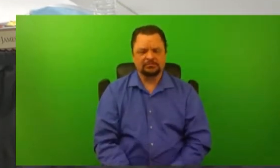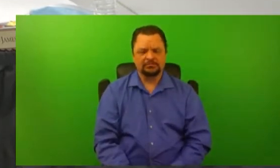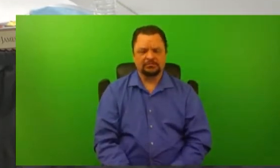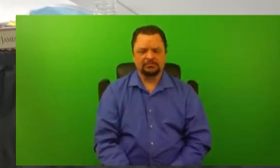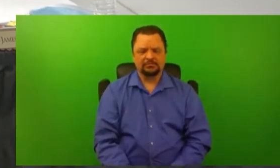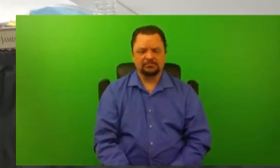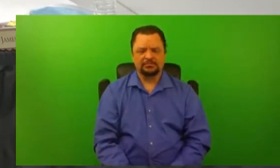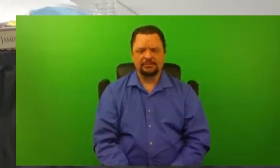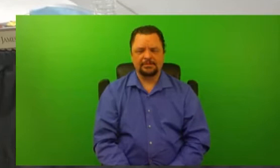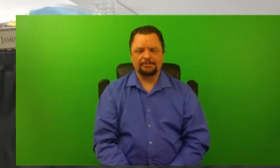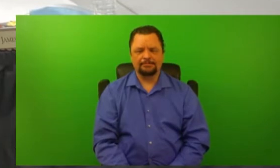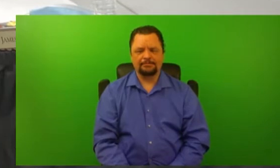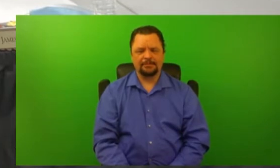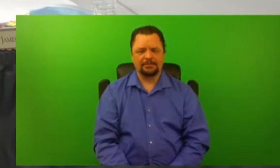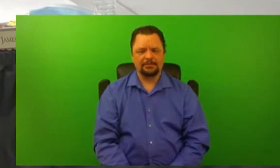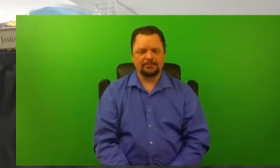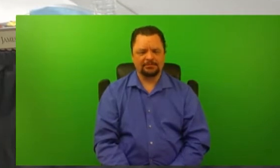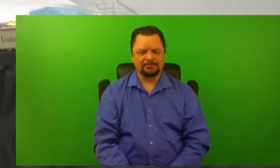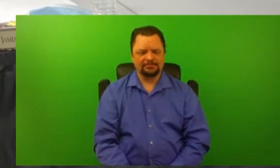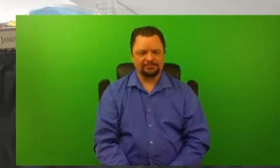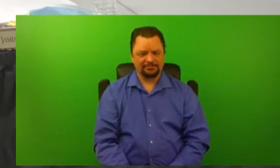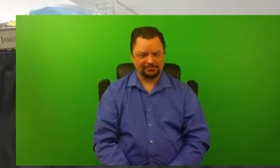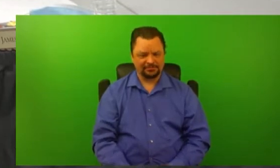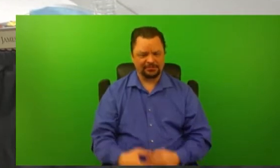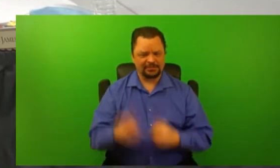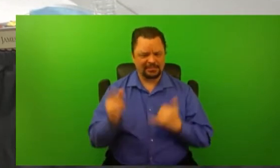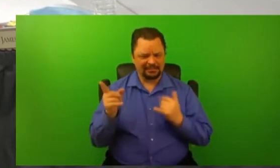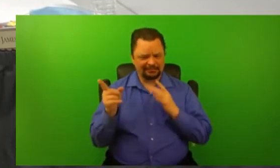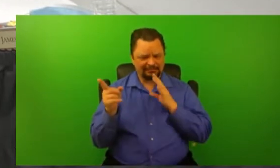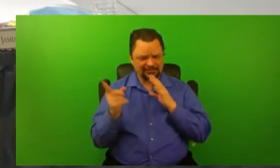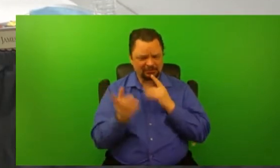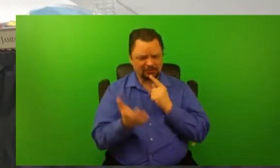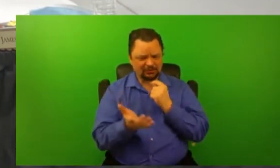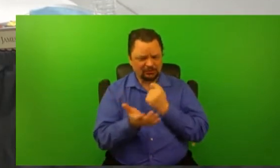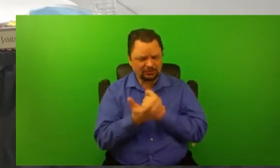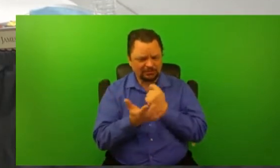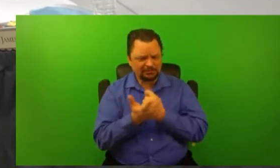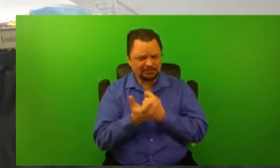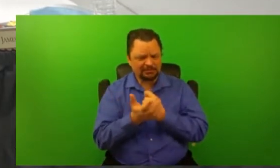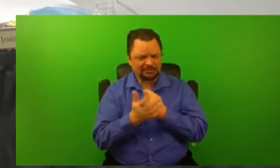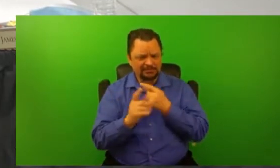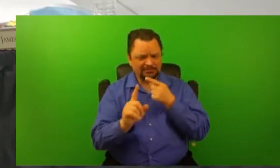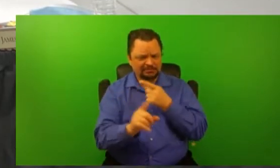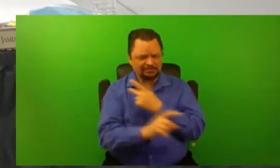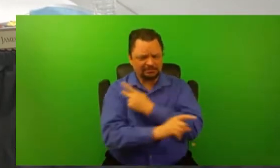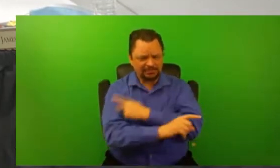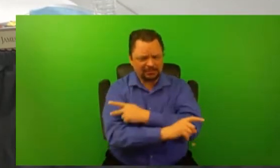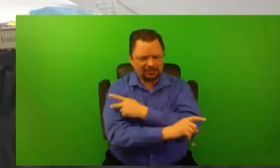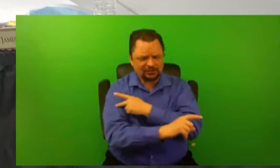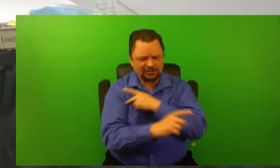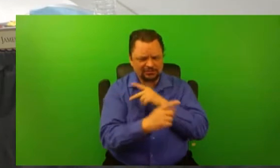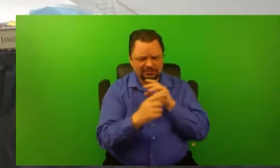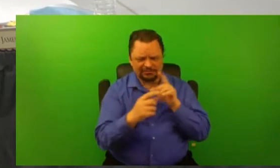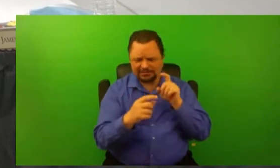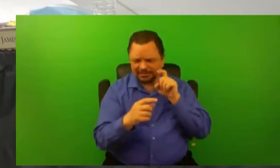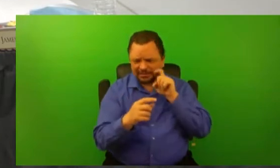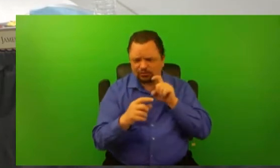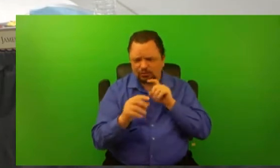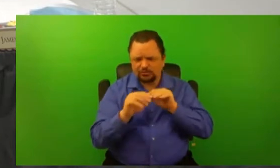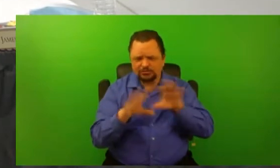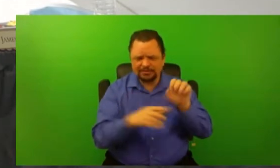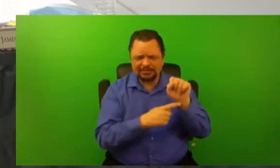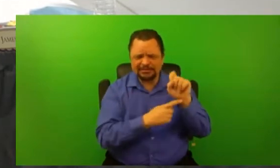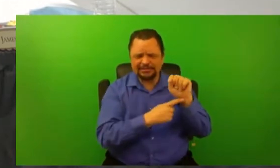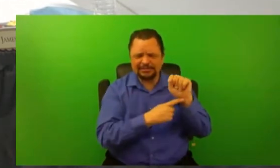the screening and treatment of patients infected with sexually transmitted diseases. All funds pay for